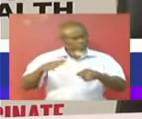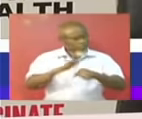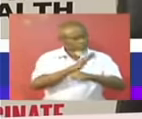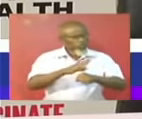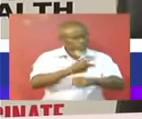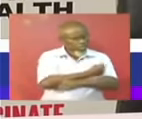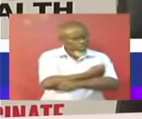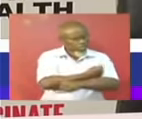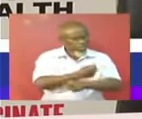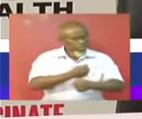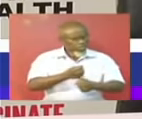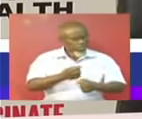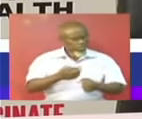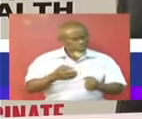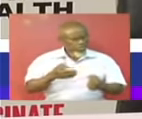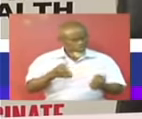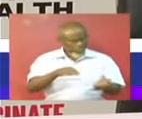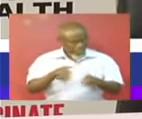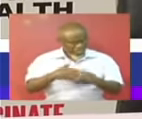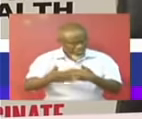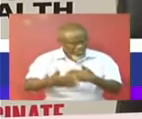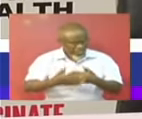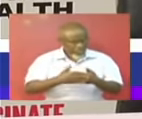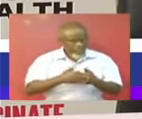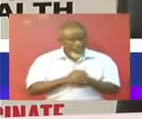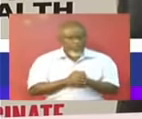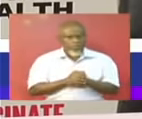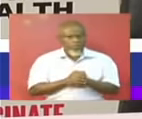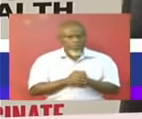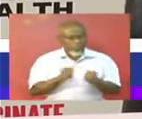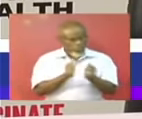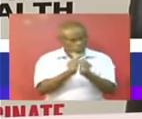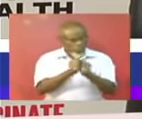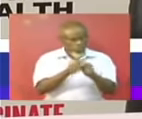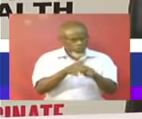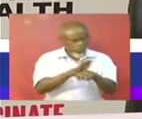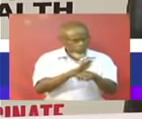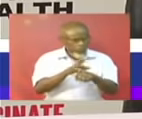patients dying due to the vaccination following vaccination with the COVID-19